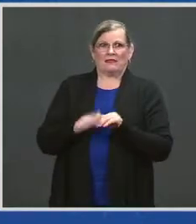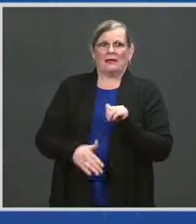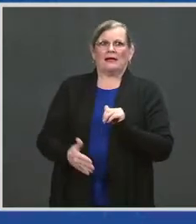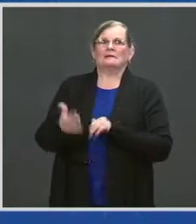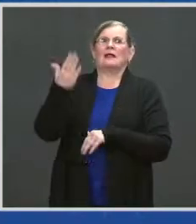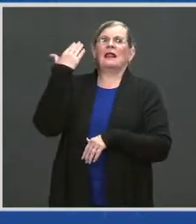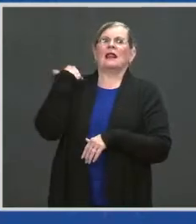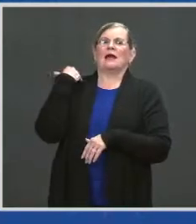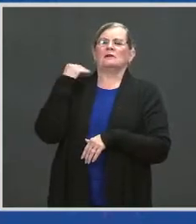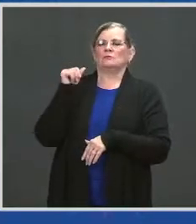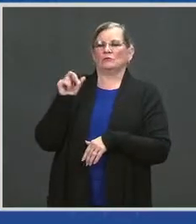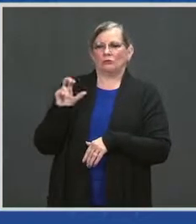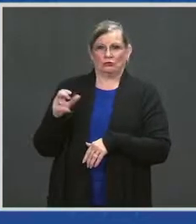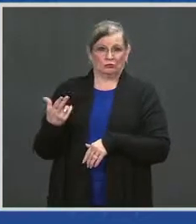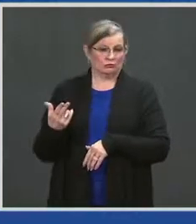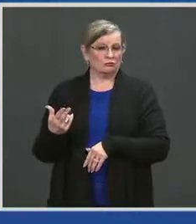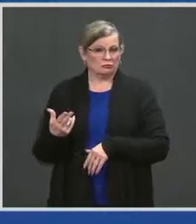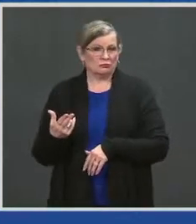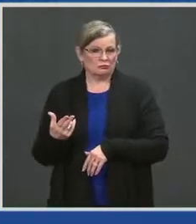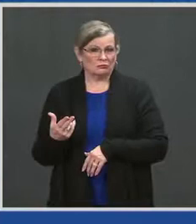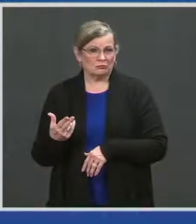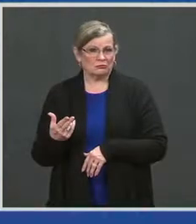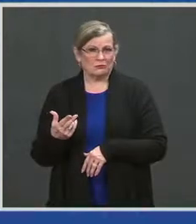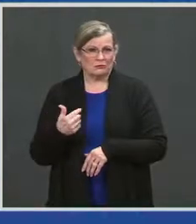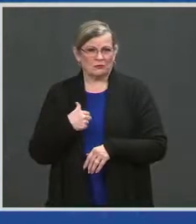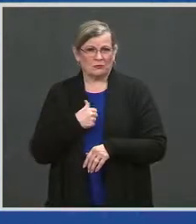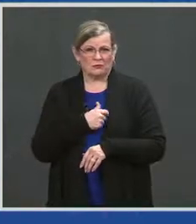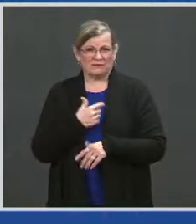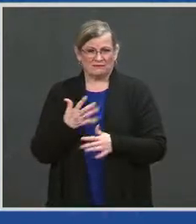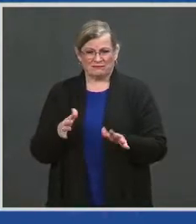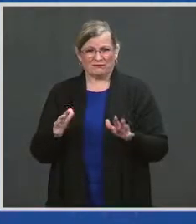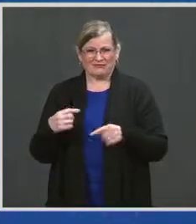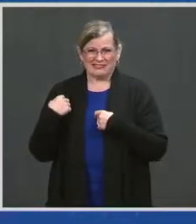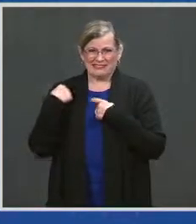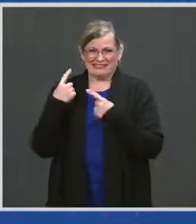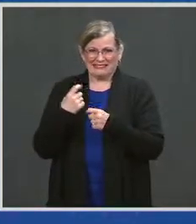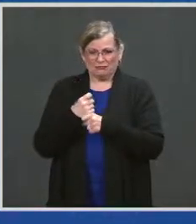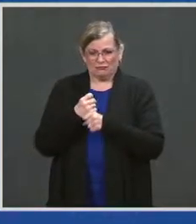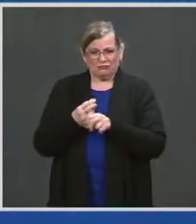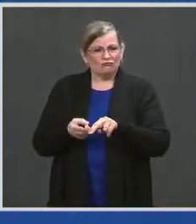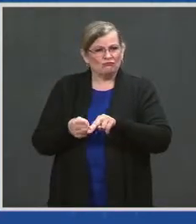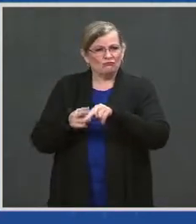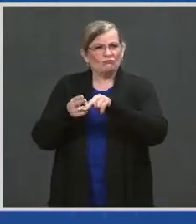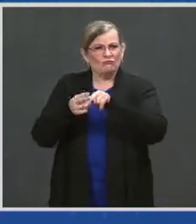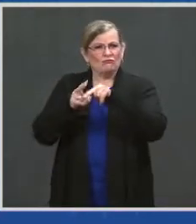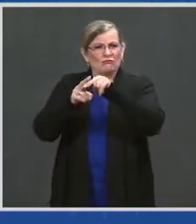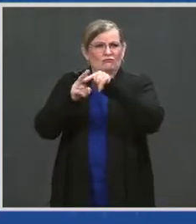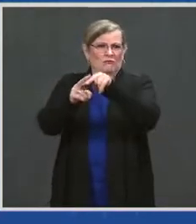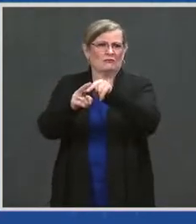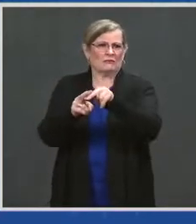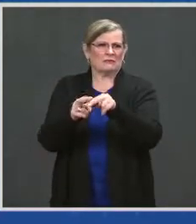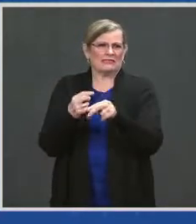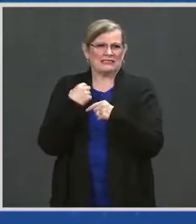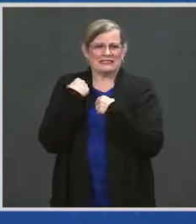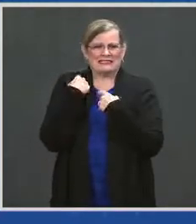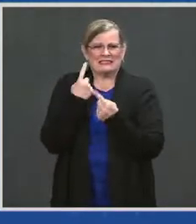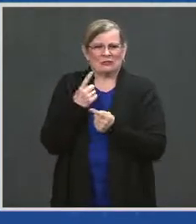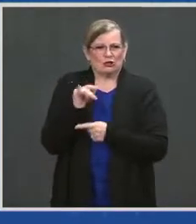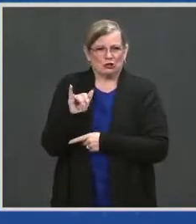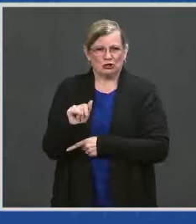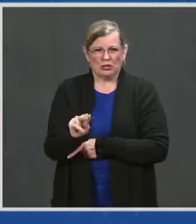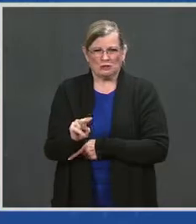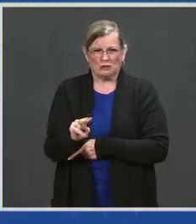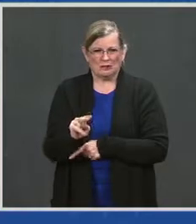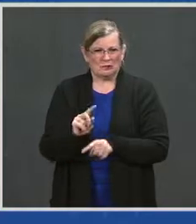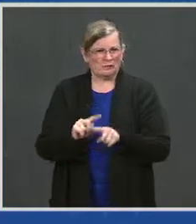900,000 again, but 8.4 million jobs fewer today than last March. So too many Americans